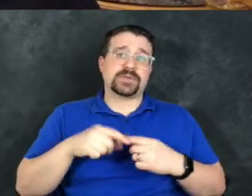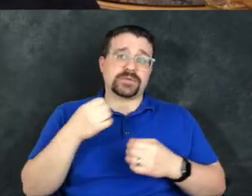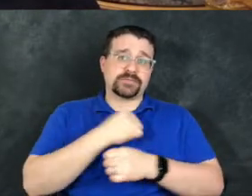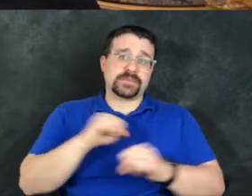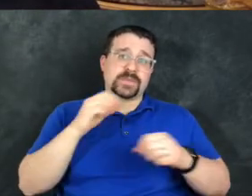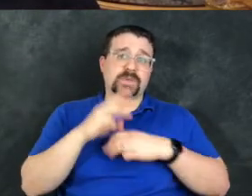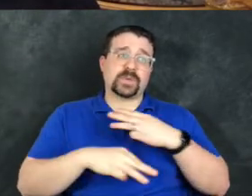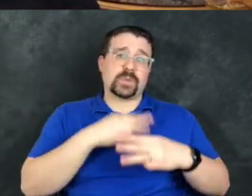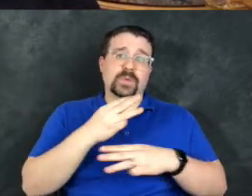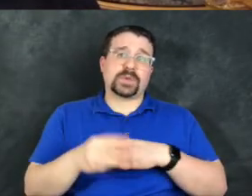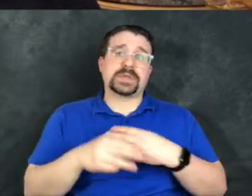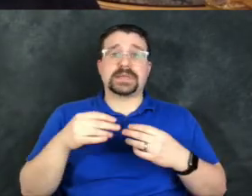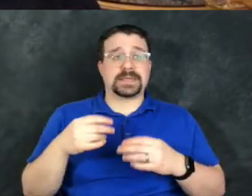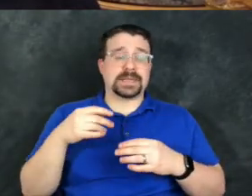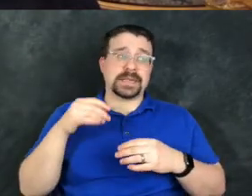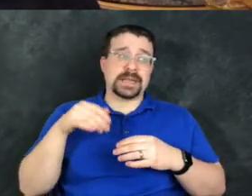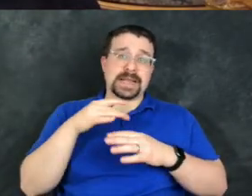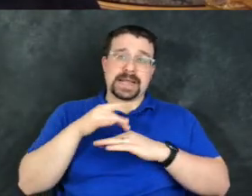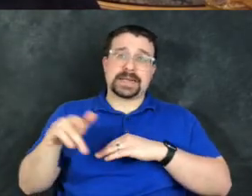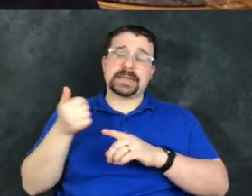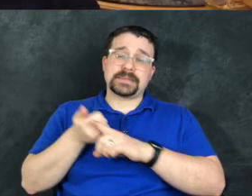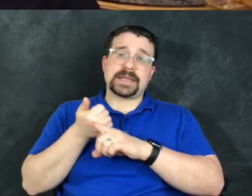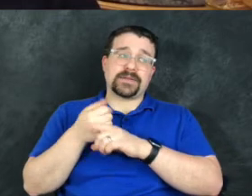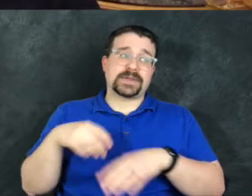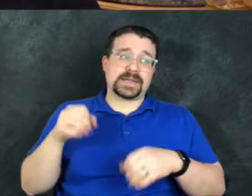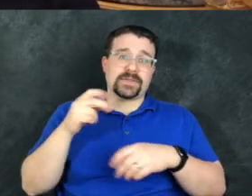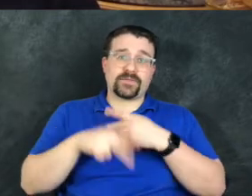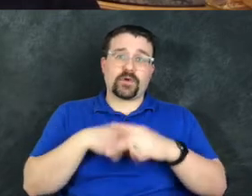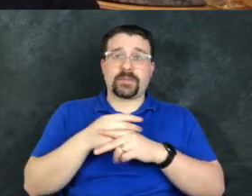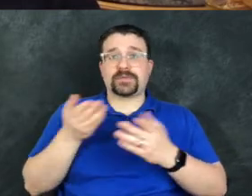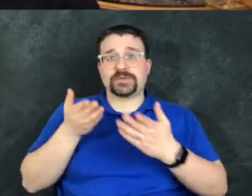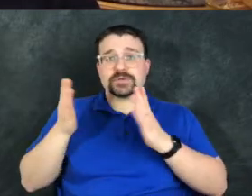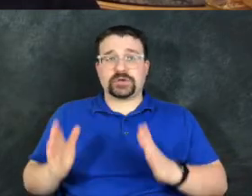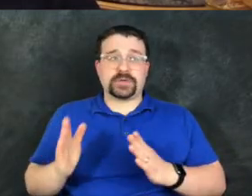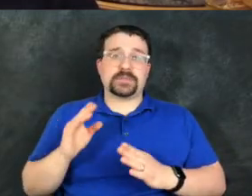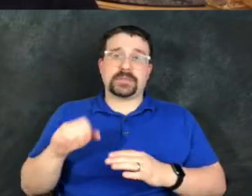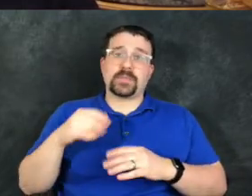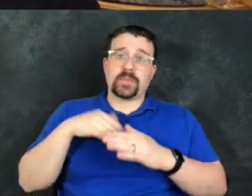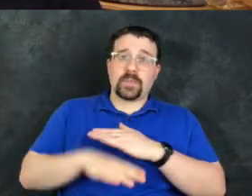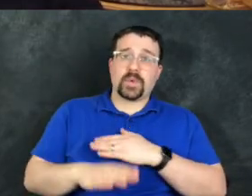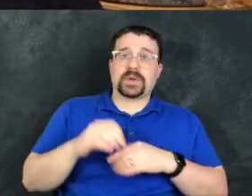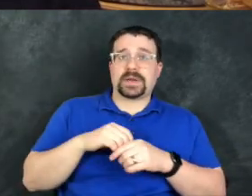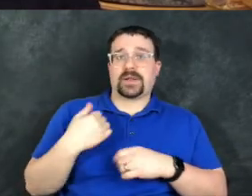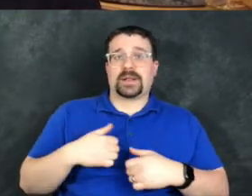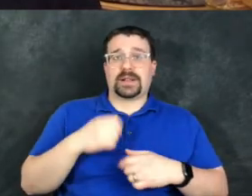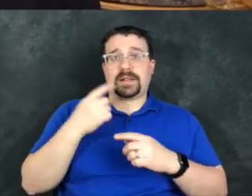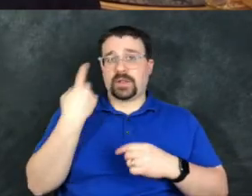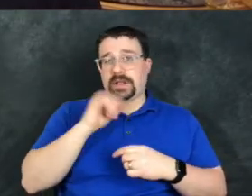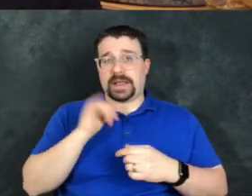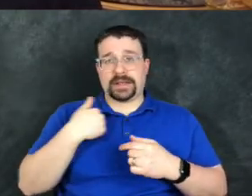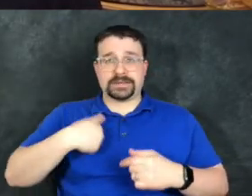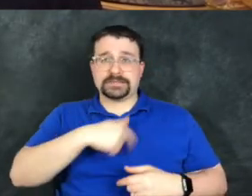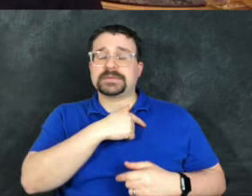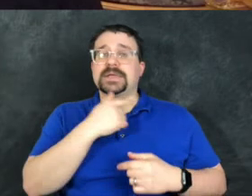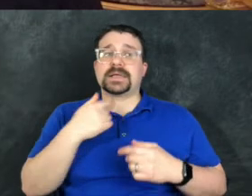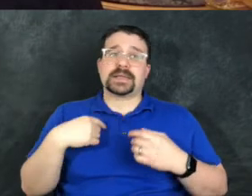the fullness of time to redeem the world. He emptied himself, taking the form of a servant, being born in